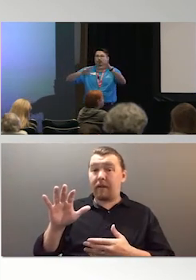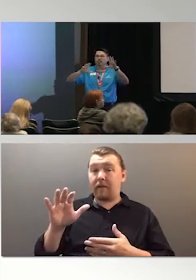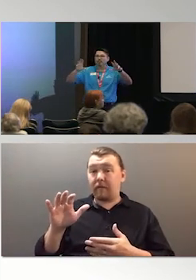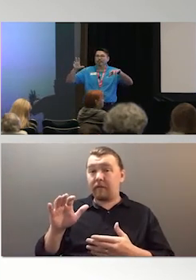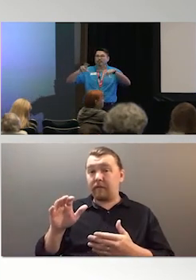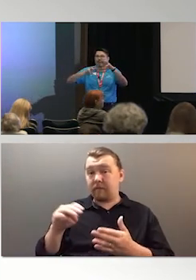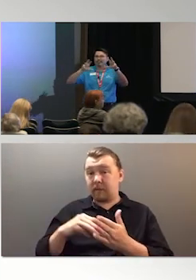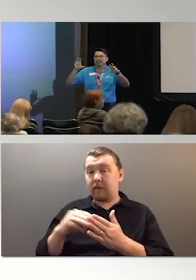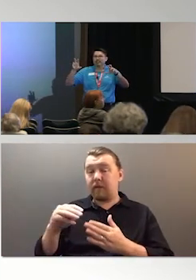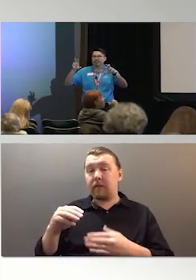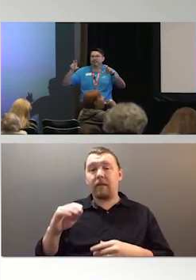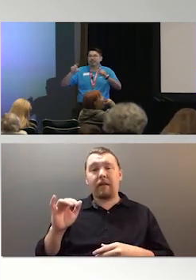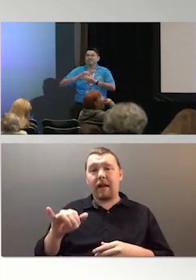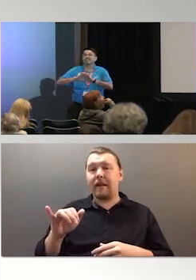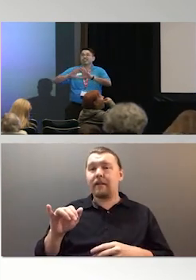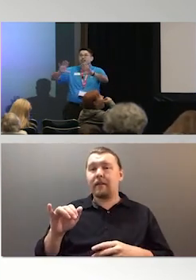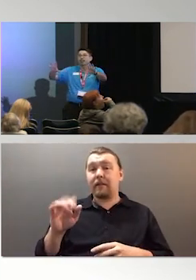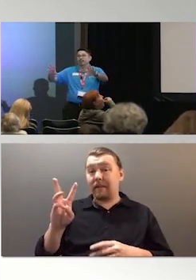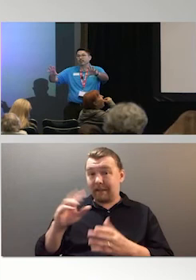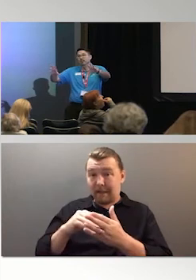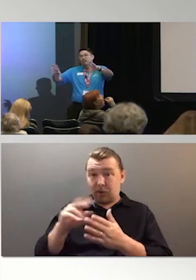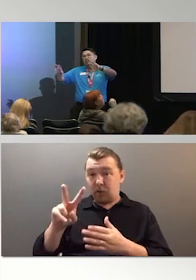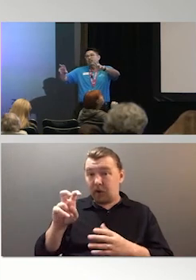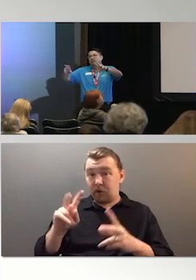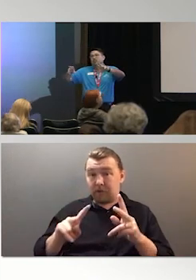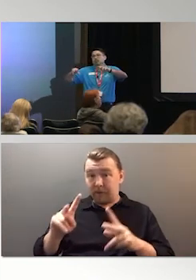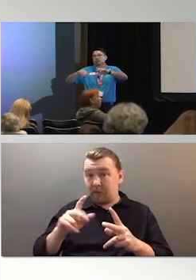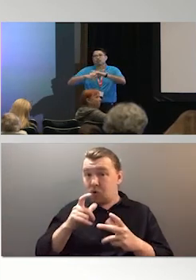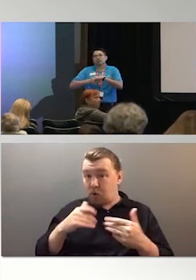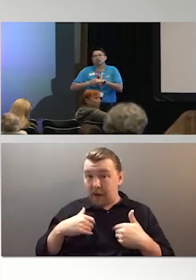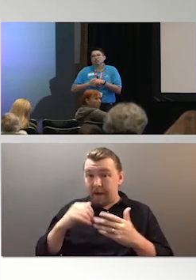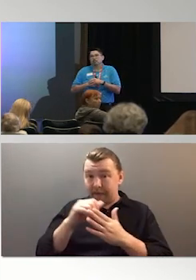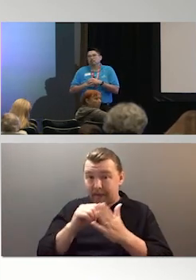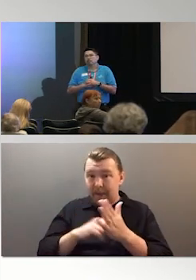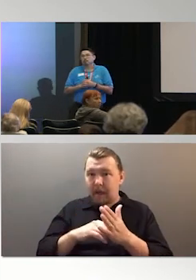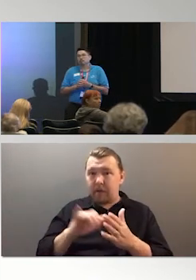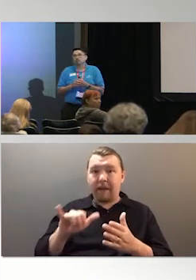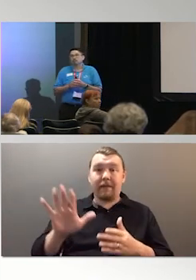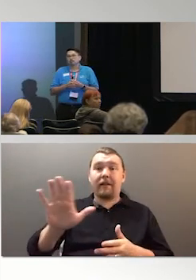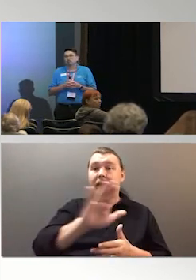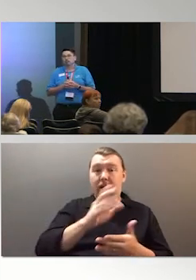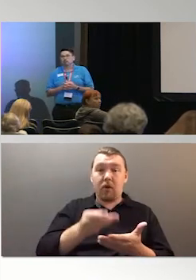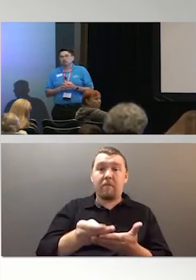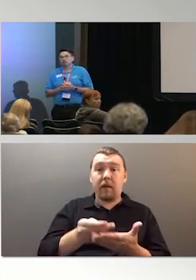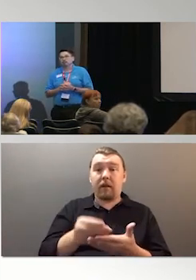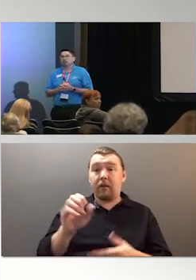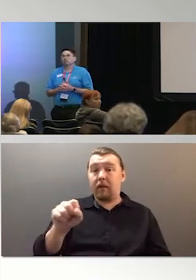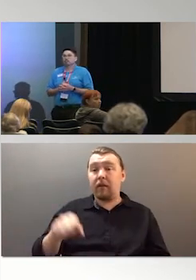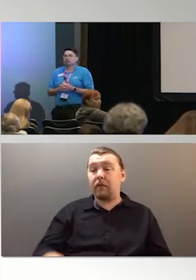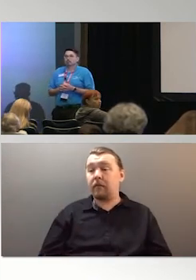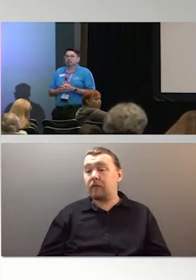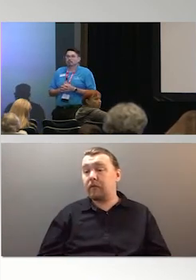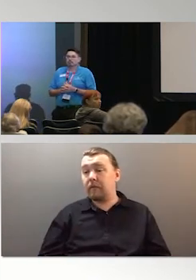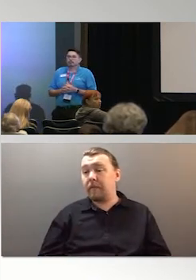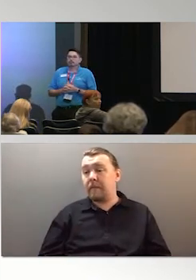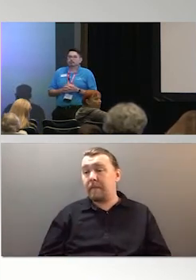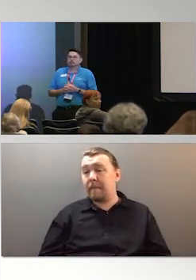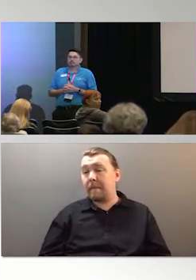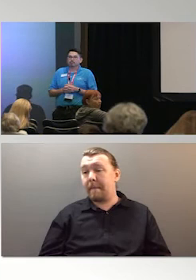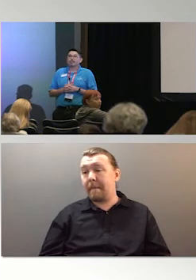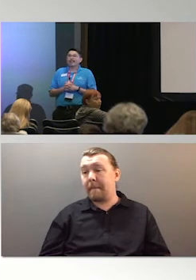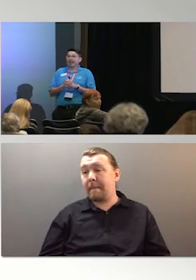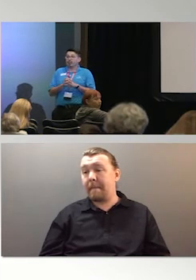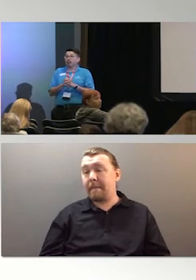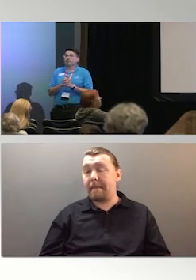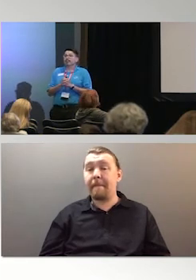6,200 people that have an active account. That is their money. So it's not used to invest in anything to increase the value